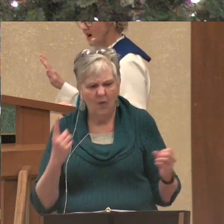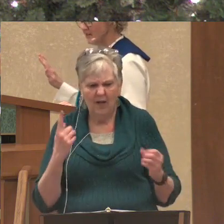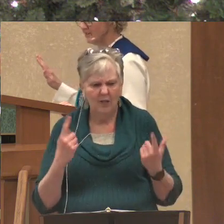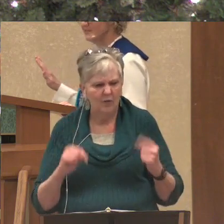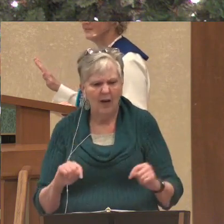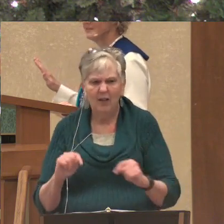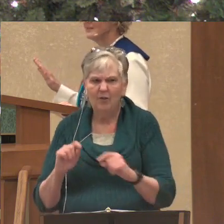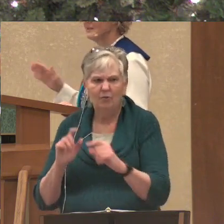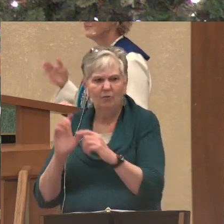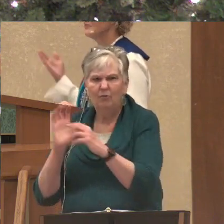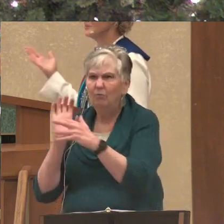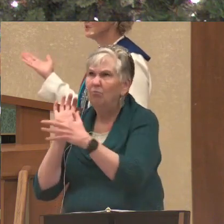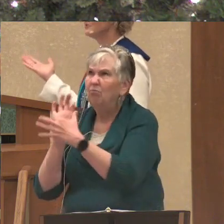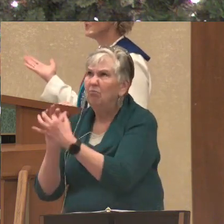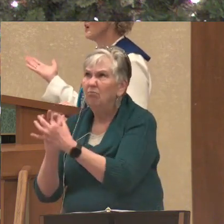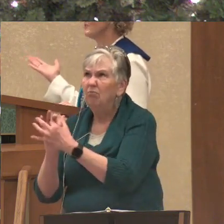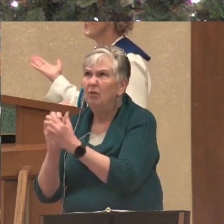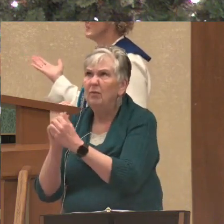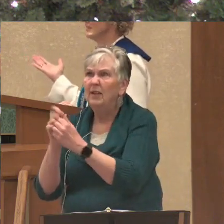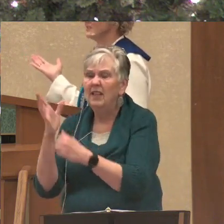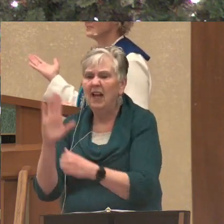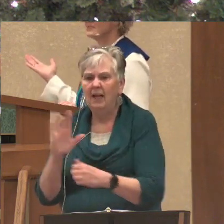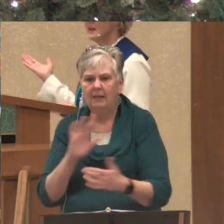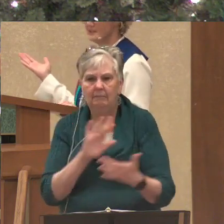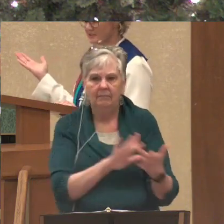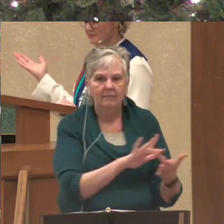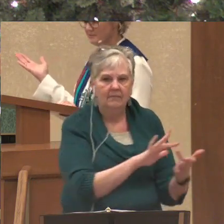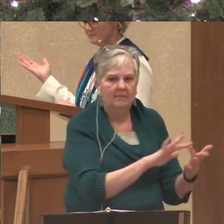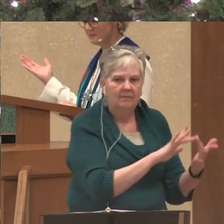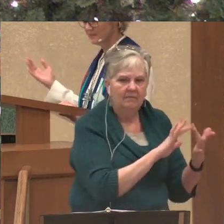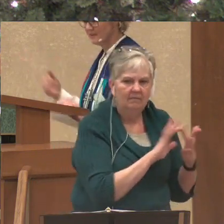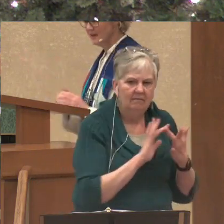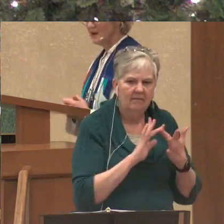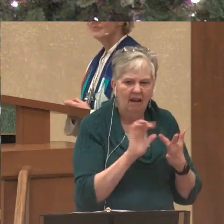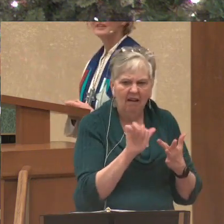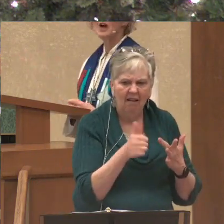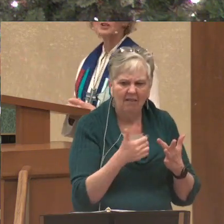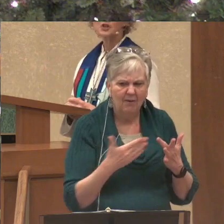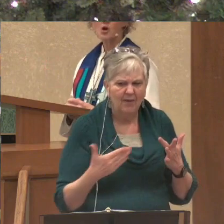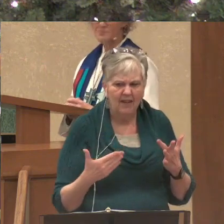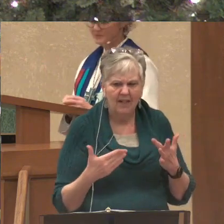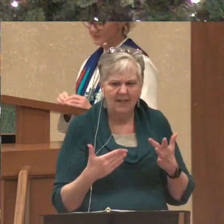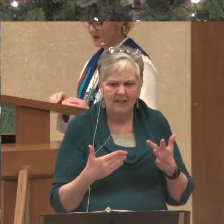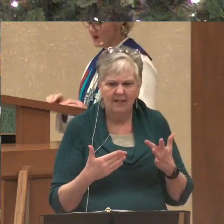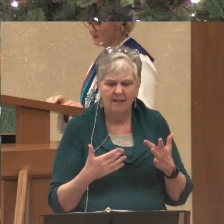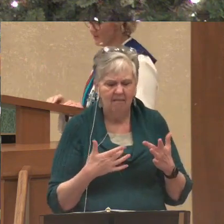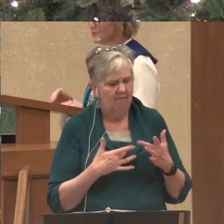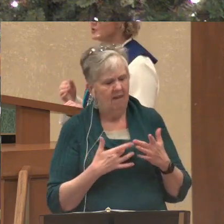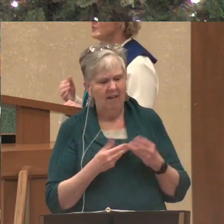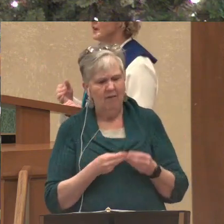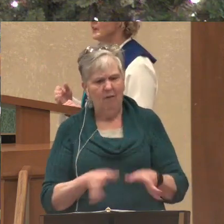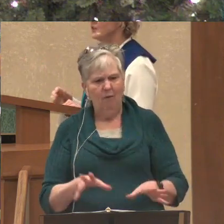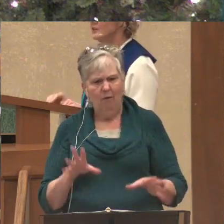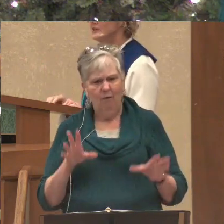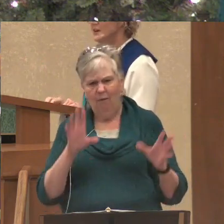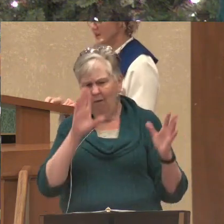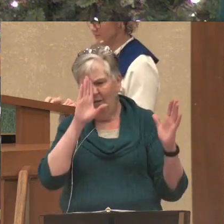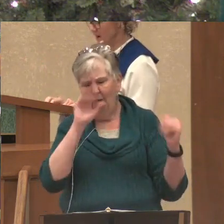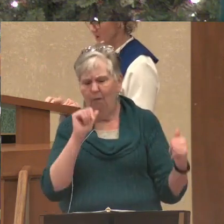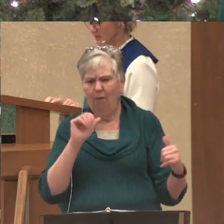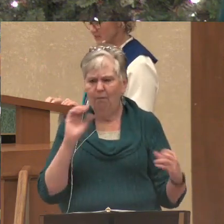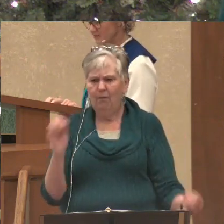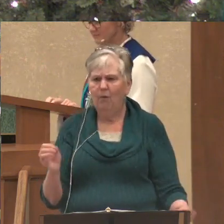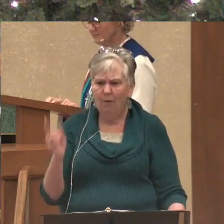of God. They reached for other things instead. They lost hope in God, their creator